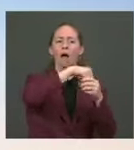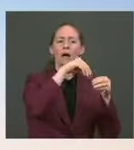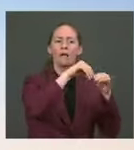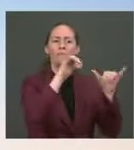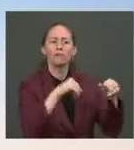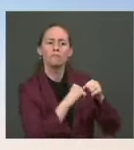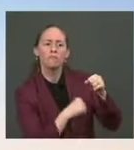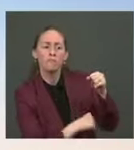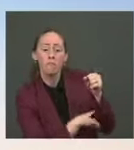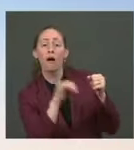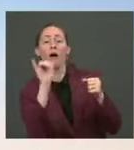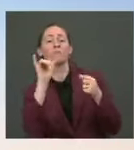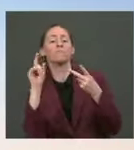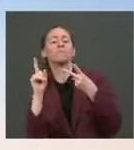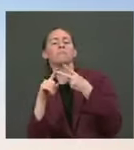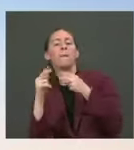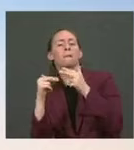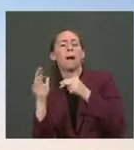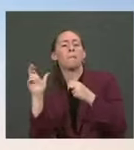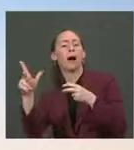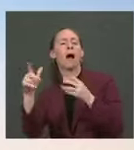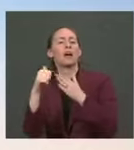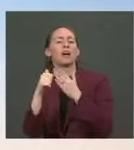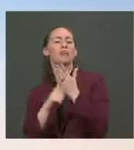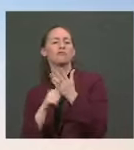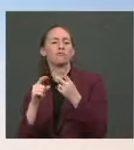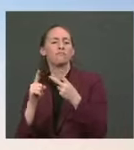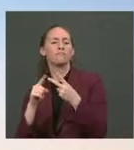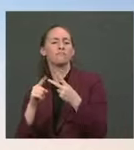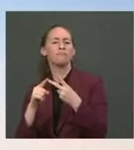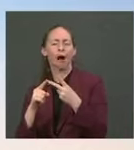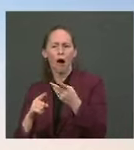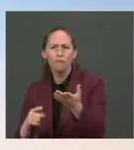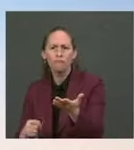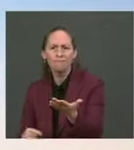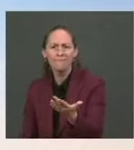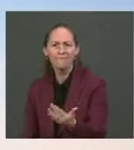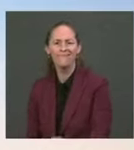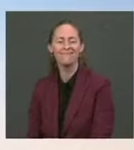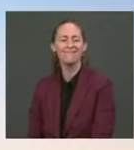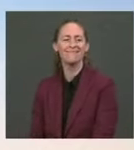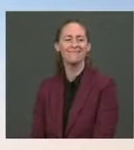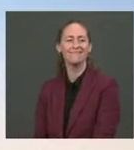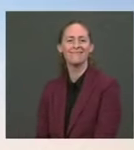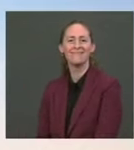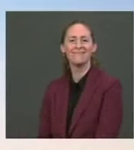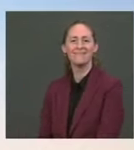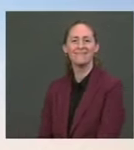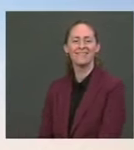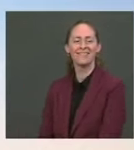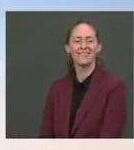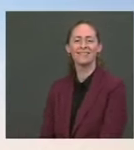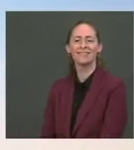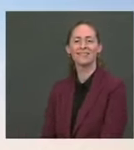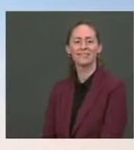agenda, including, go ahead, I'm sorry. Go ahead.